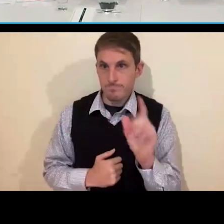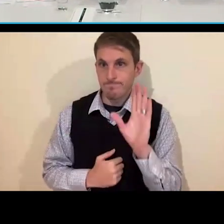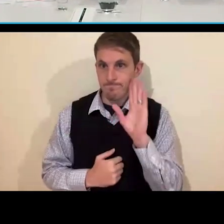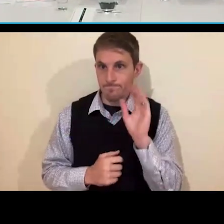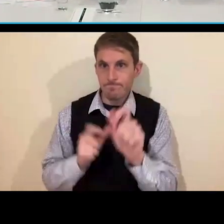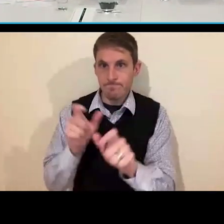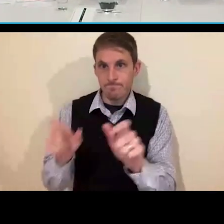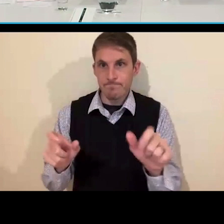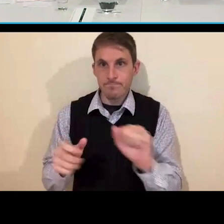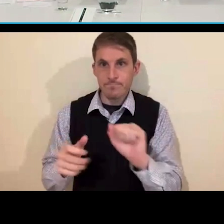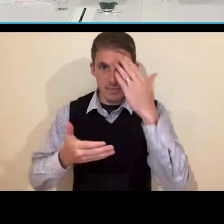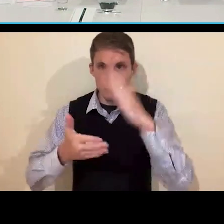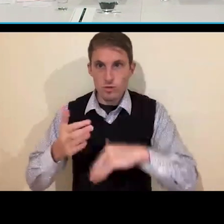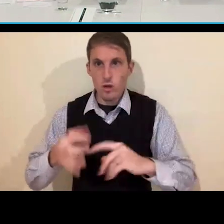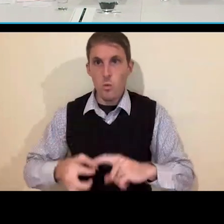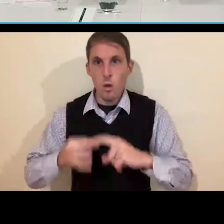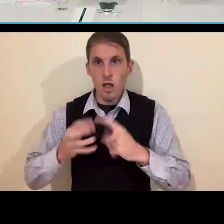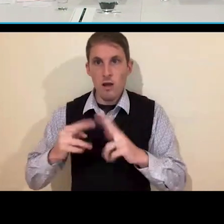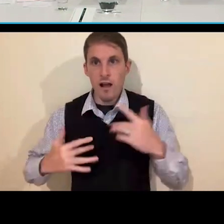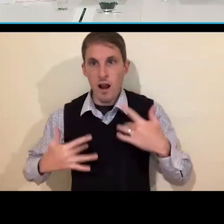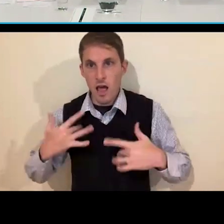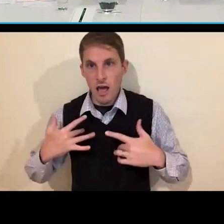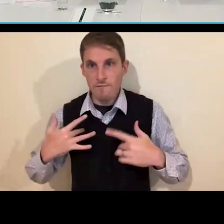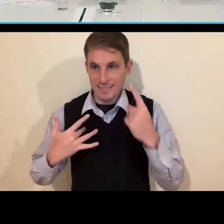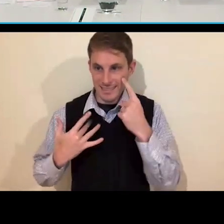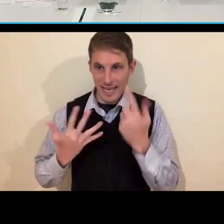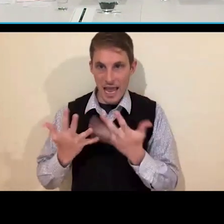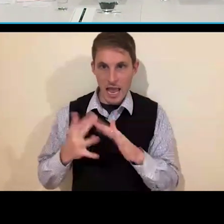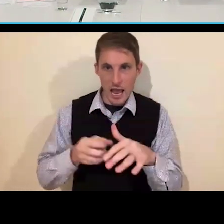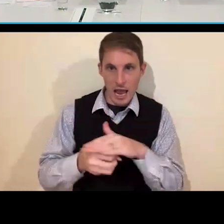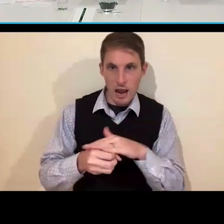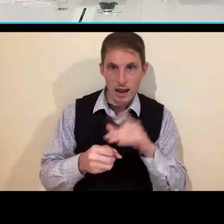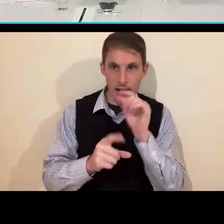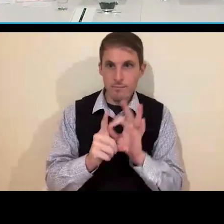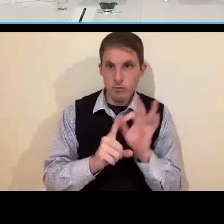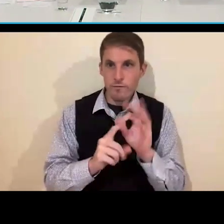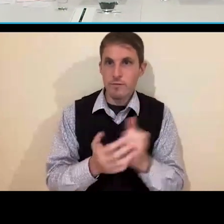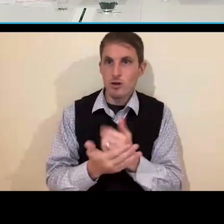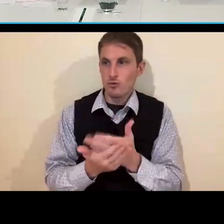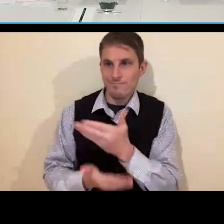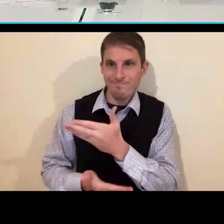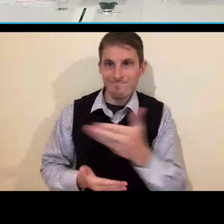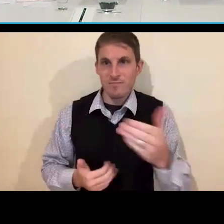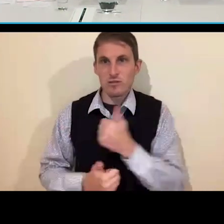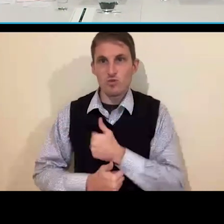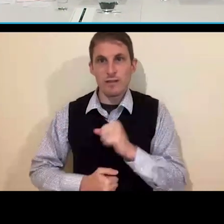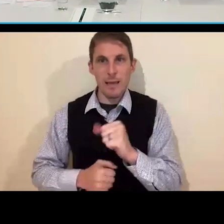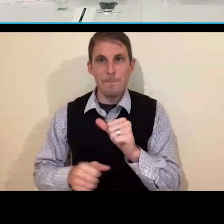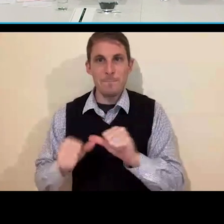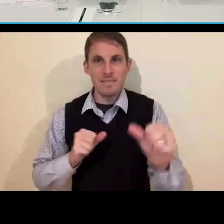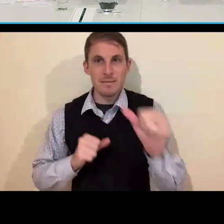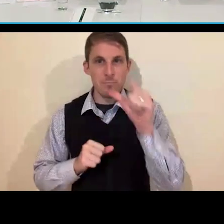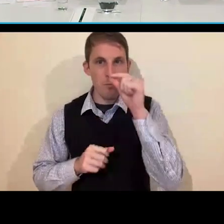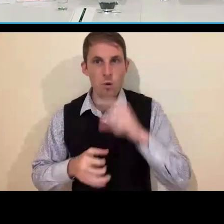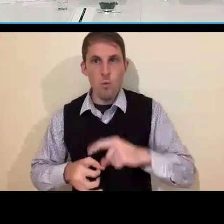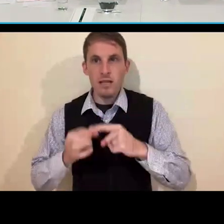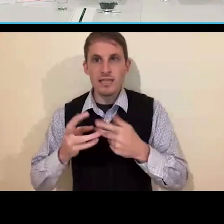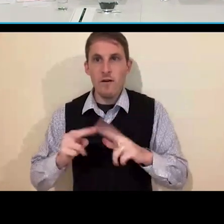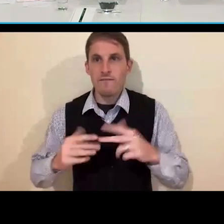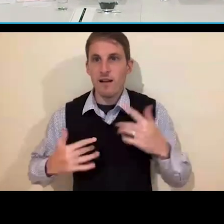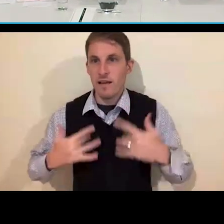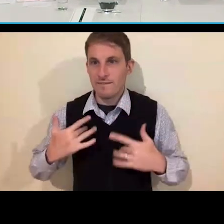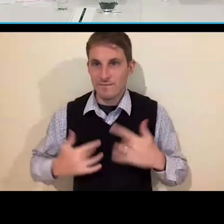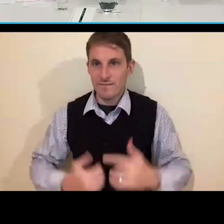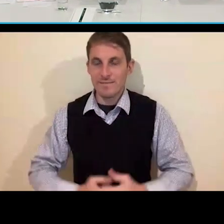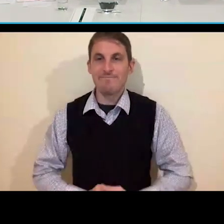experience, understanding their quality of life, and seeking to improve and ensure that people enjoy their best possible quality of life.